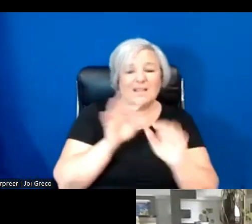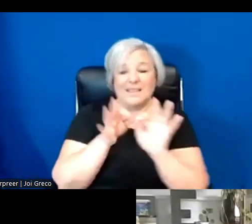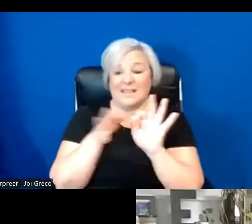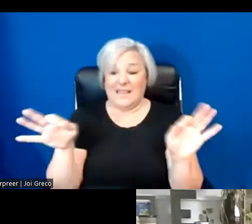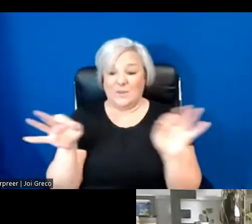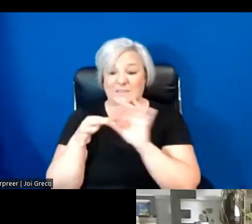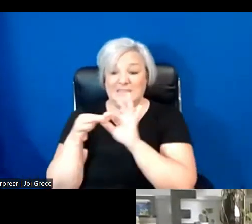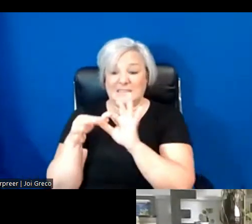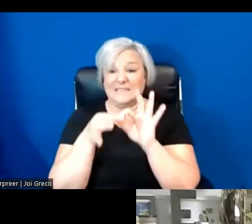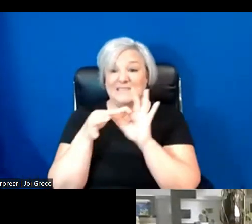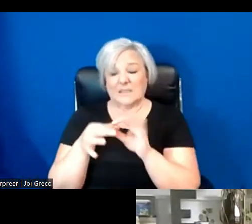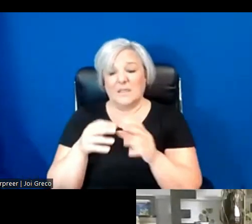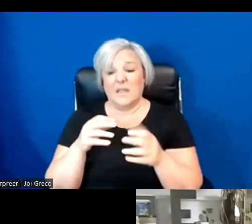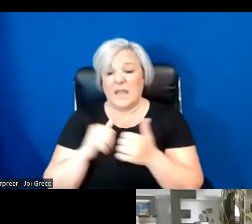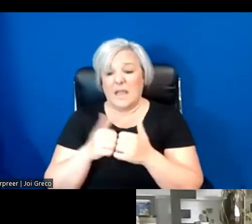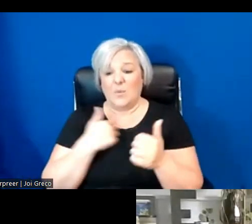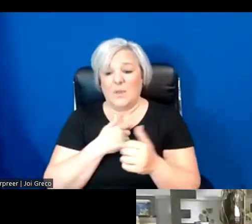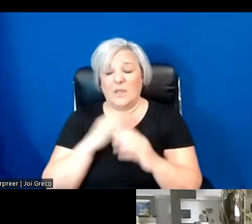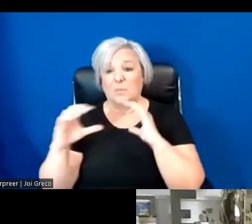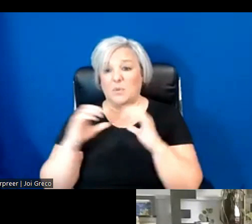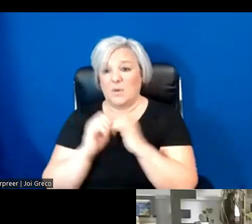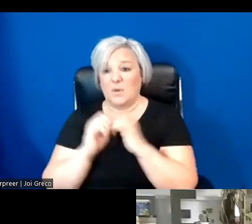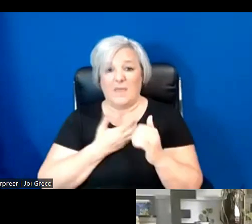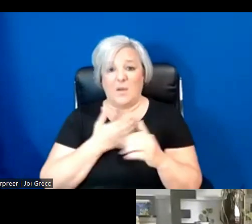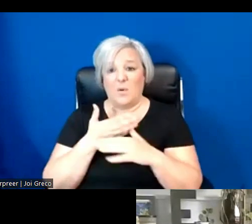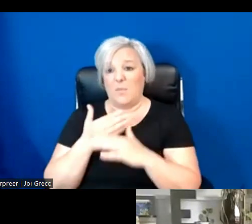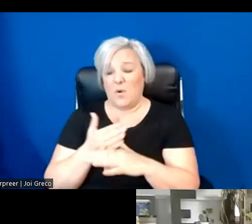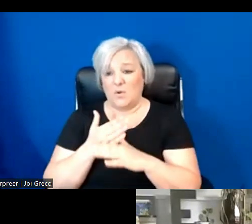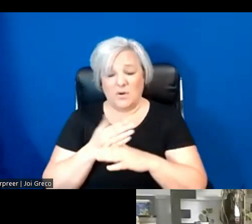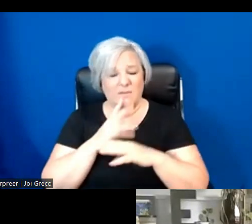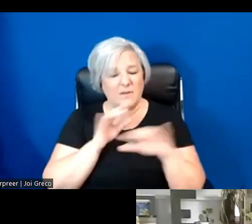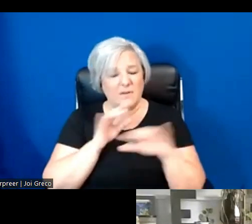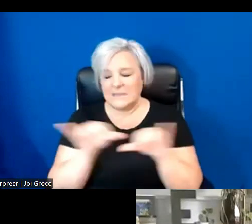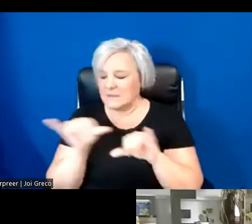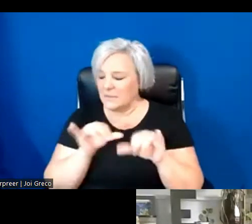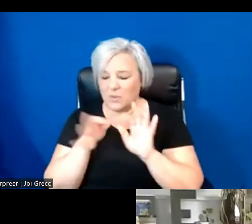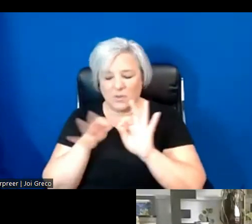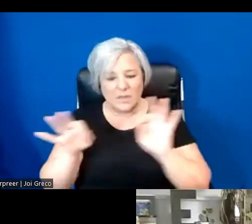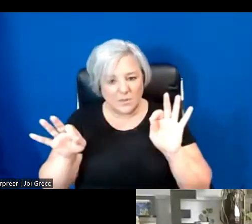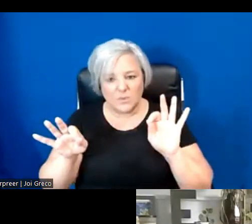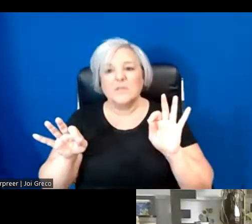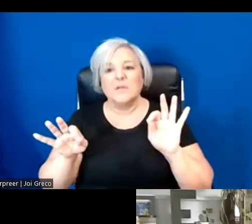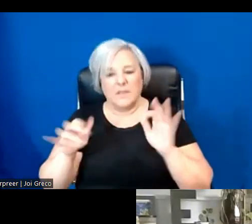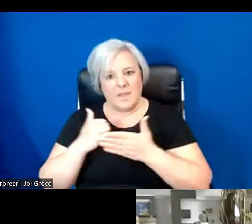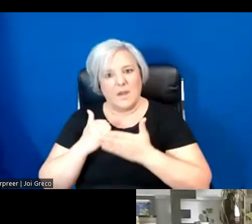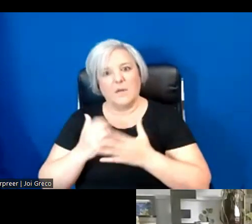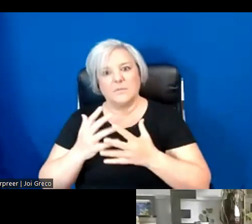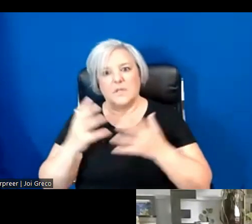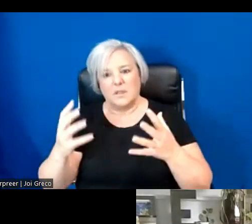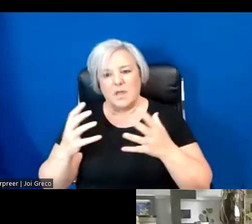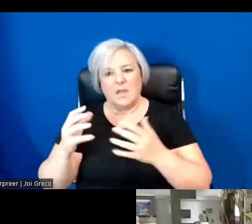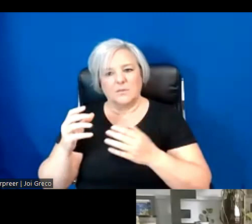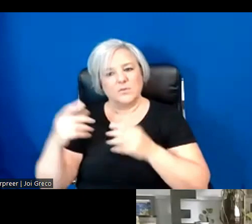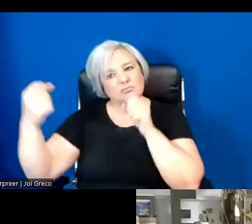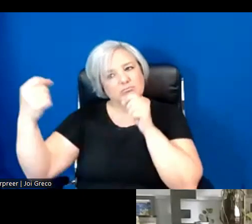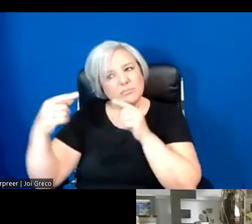as we can possibly do to communicate with our partners, so we're all communicating in a very similar language and using similar language, can really help. And I'm just going to jump right